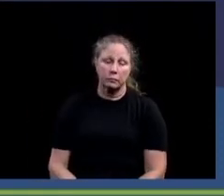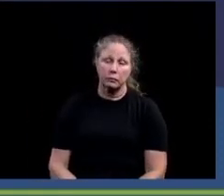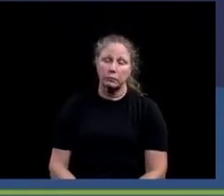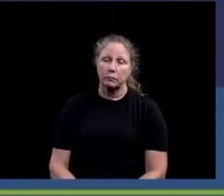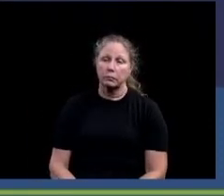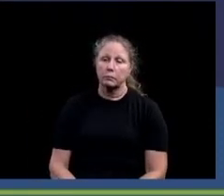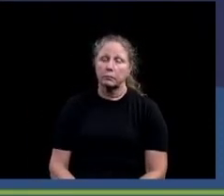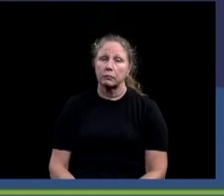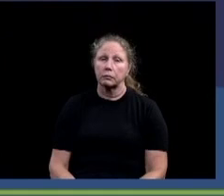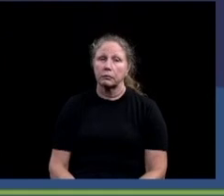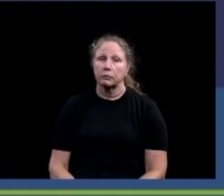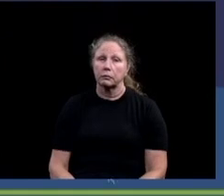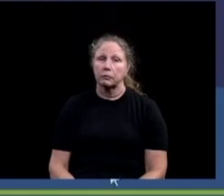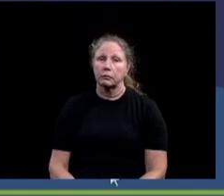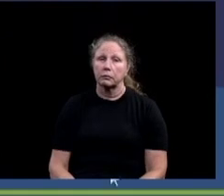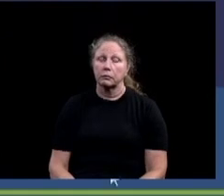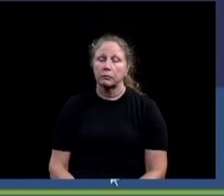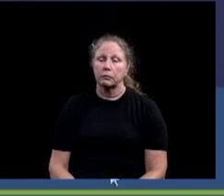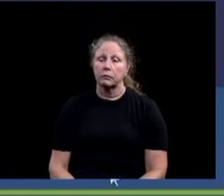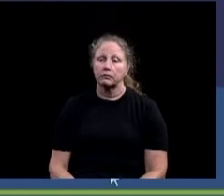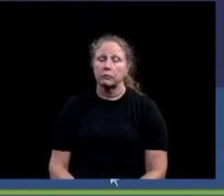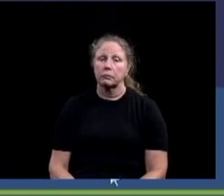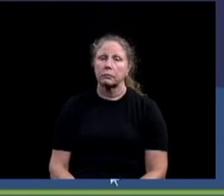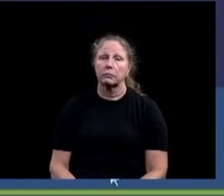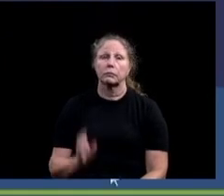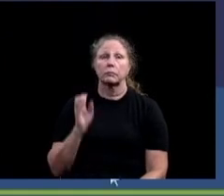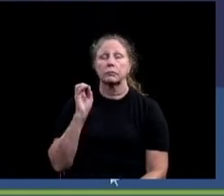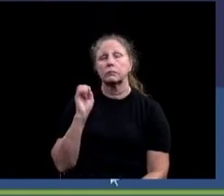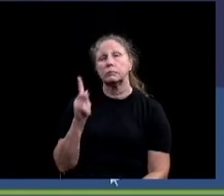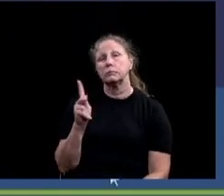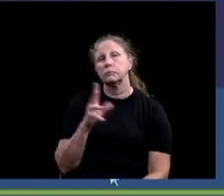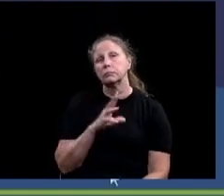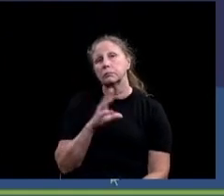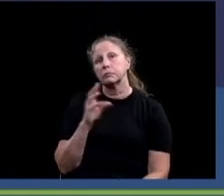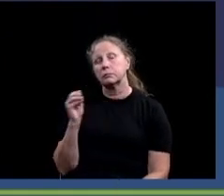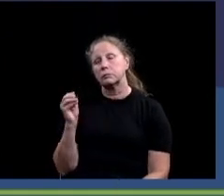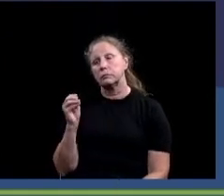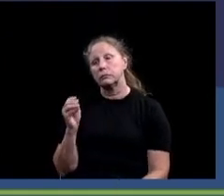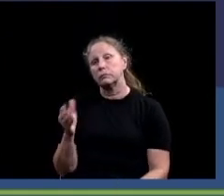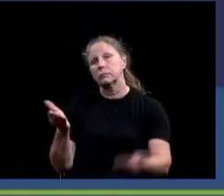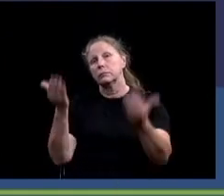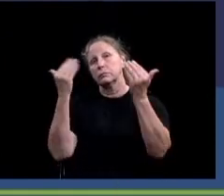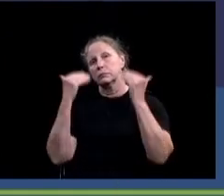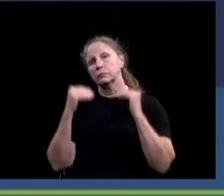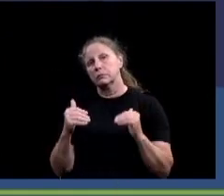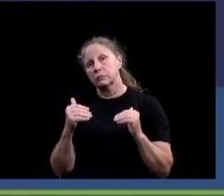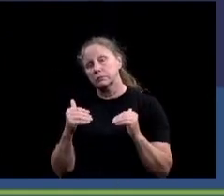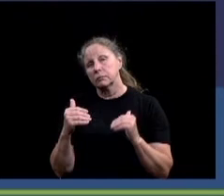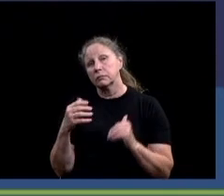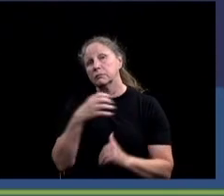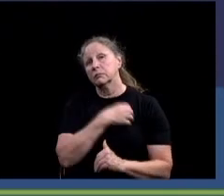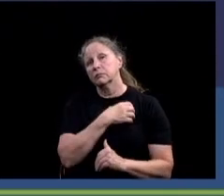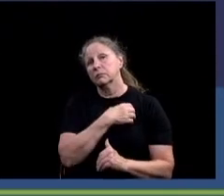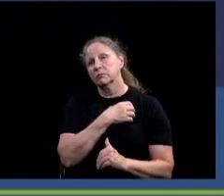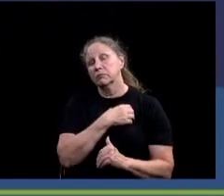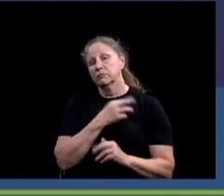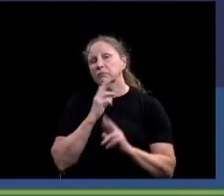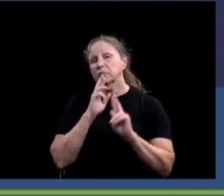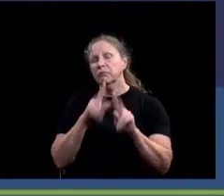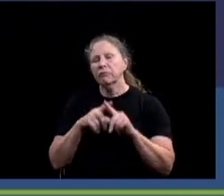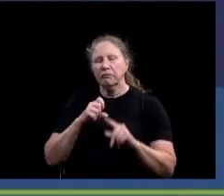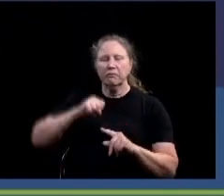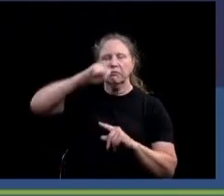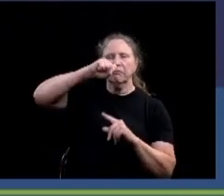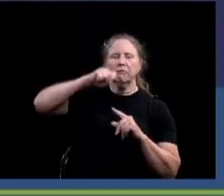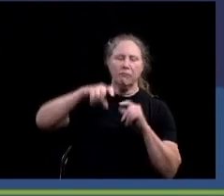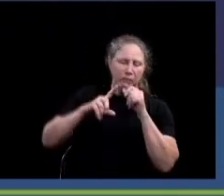And the next slide, we're going to talk about the officer's response to resistance. I just wanted to give a brief definition of